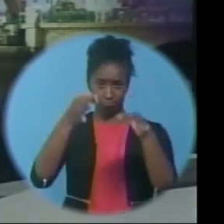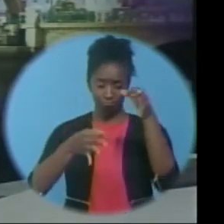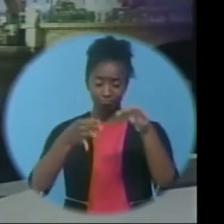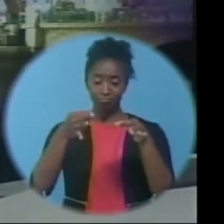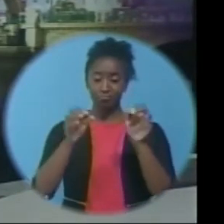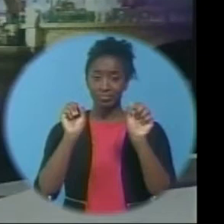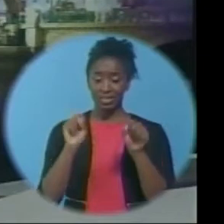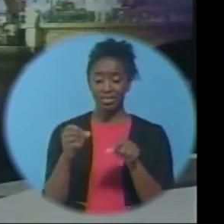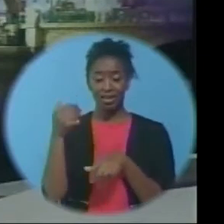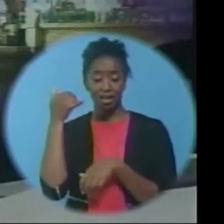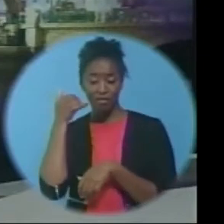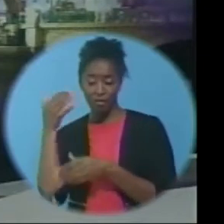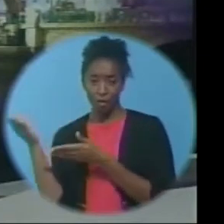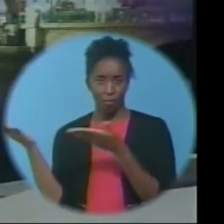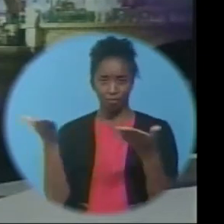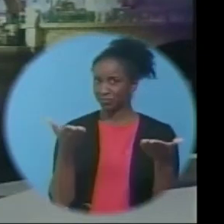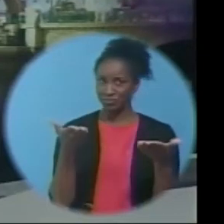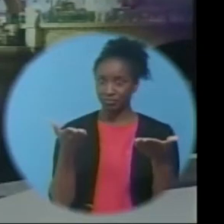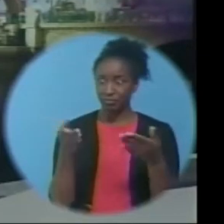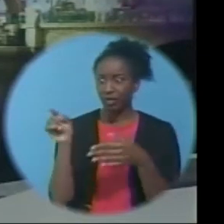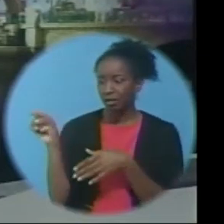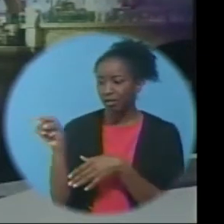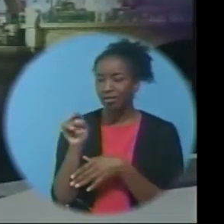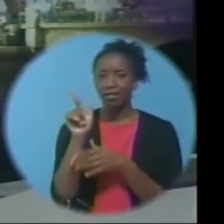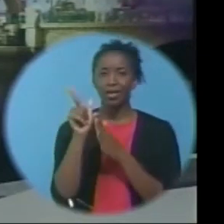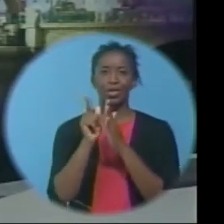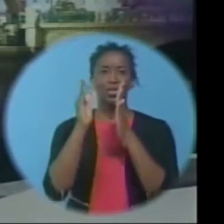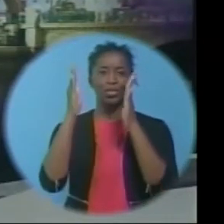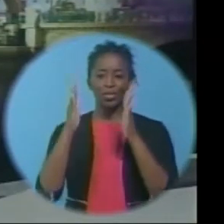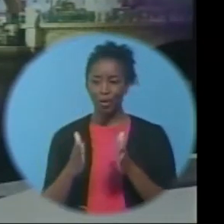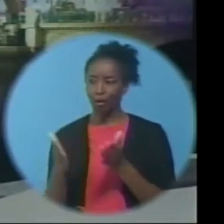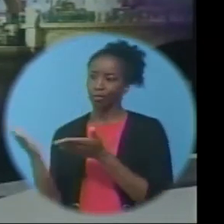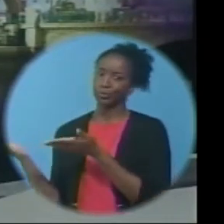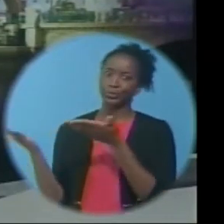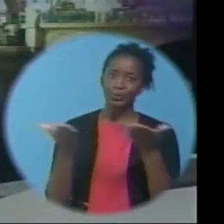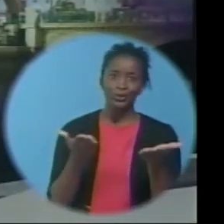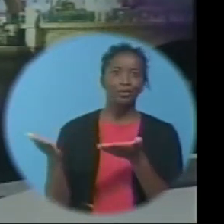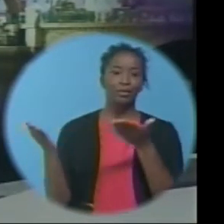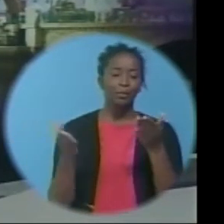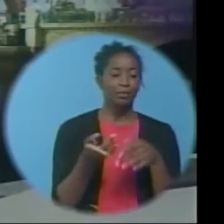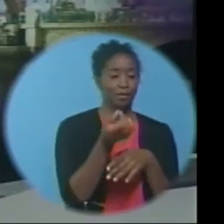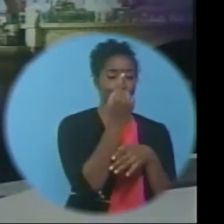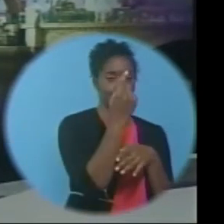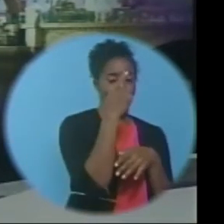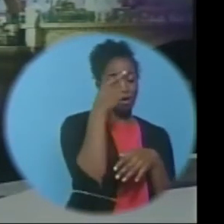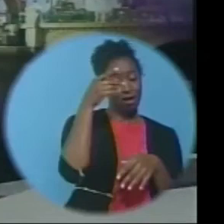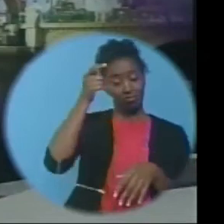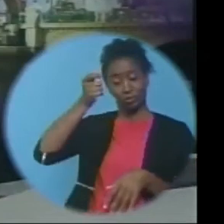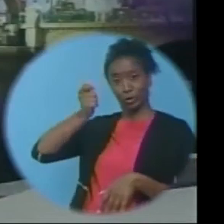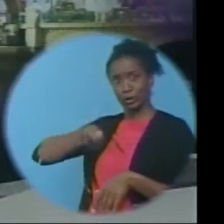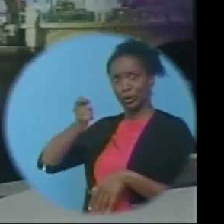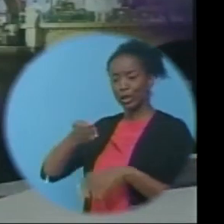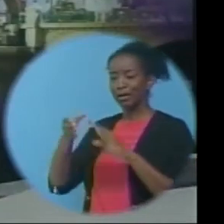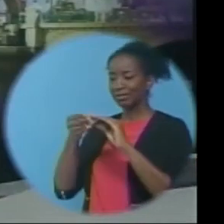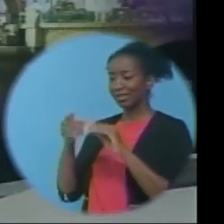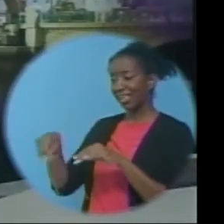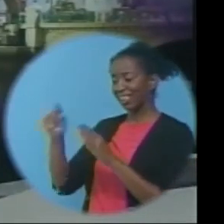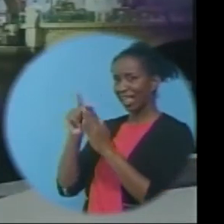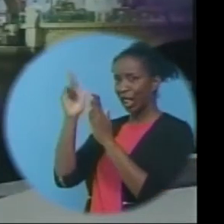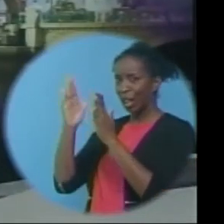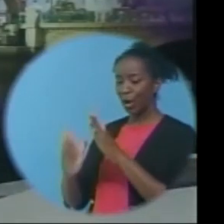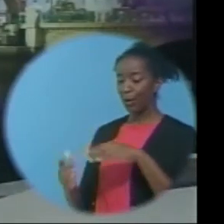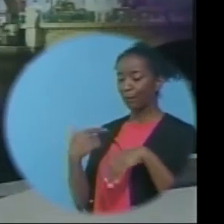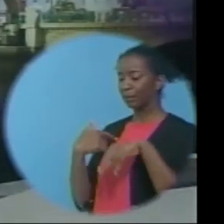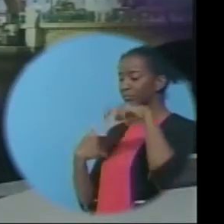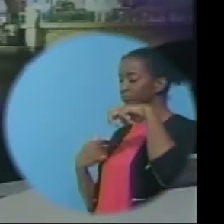no cell phone in court policy. Senior Magistrate Tamaya Richards accused some lawyers of playing games on their phones while they sit at